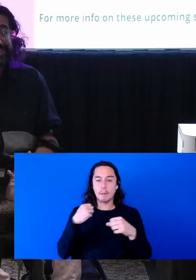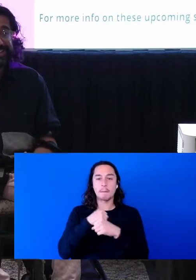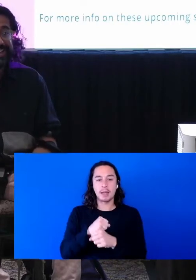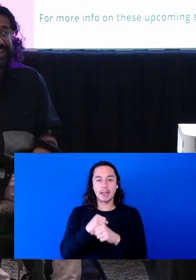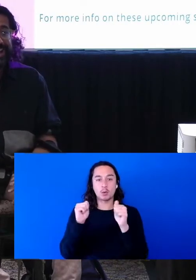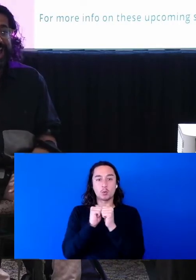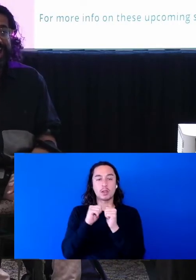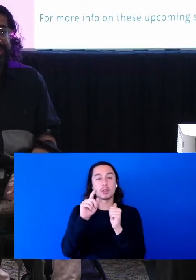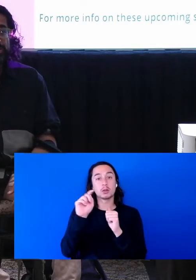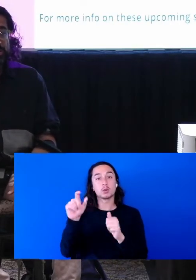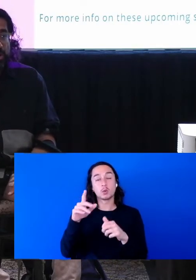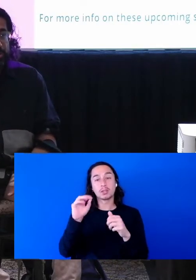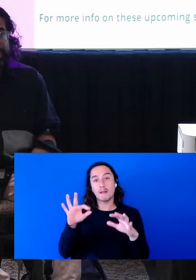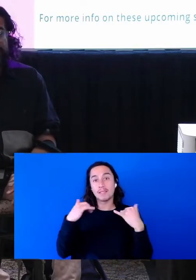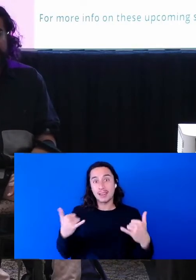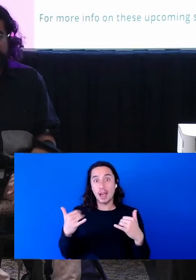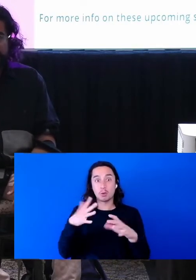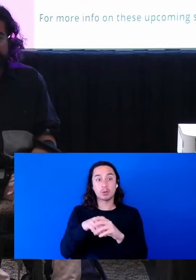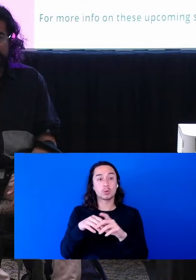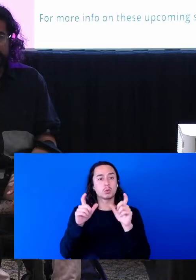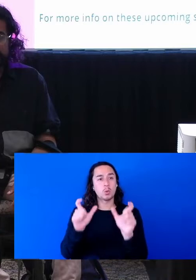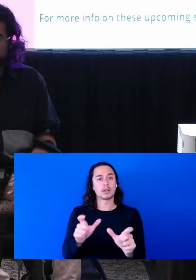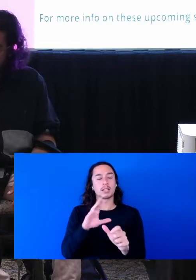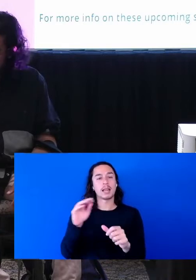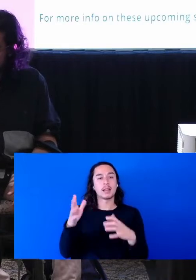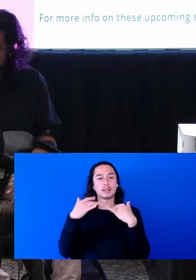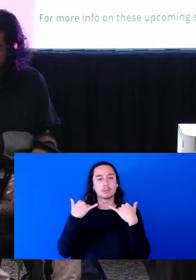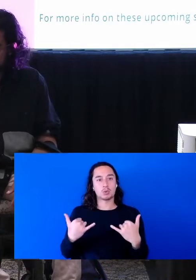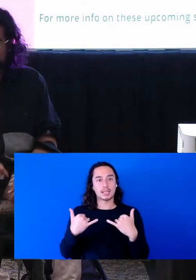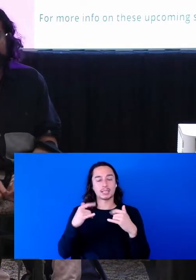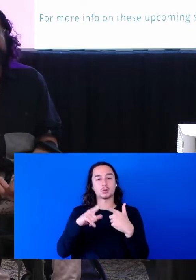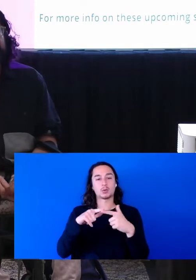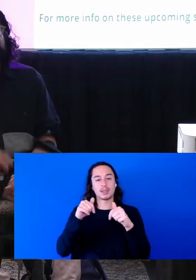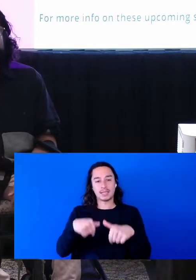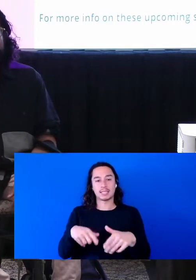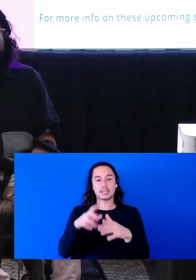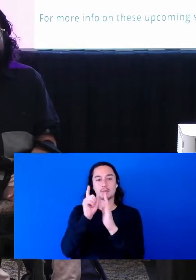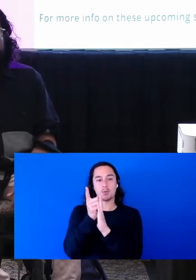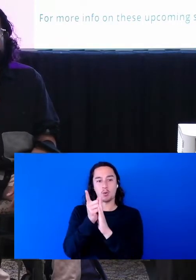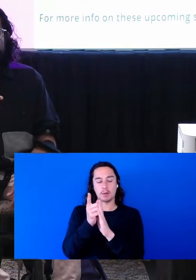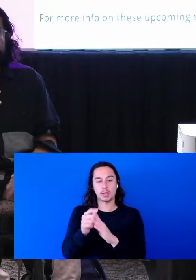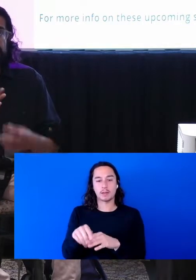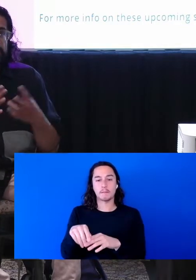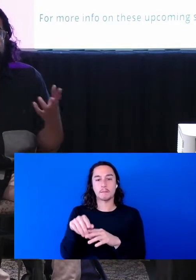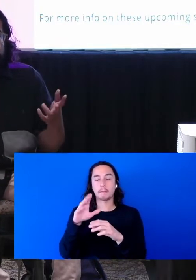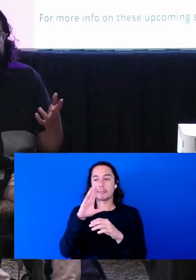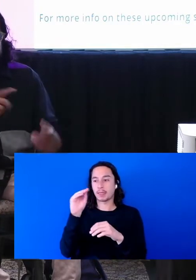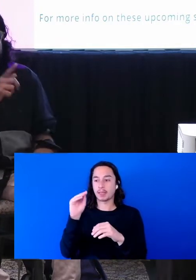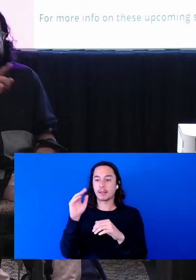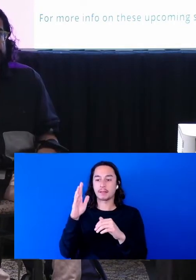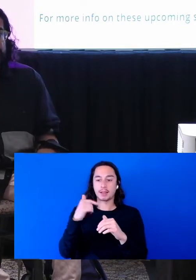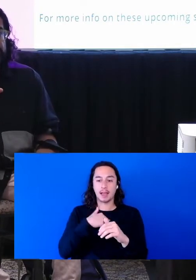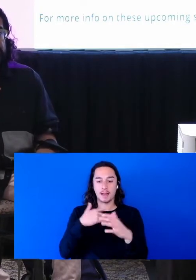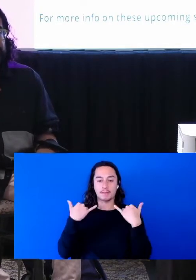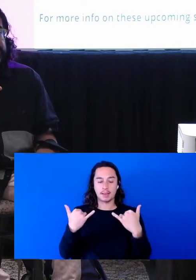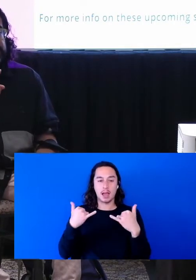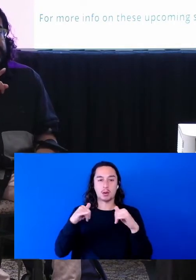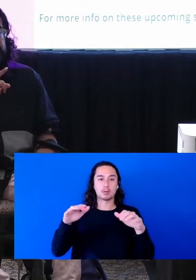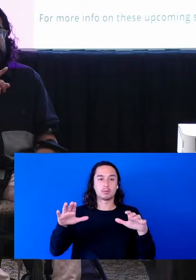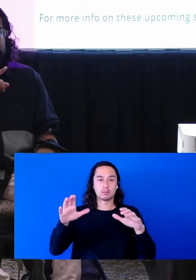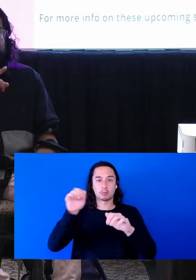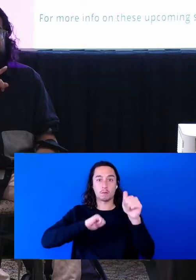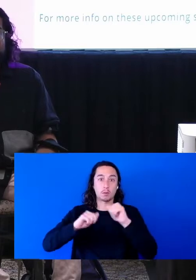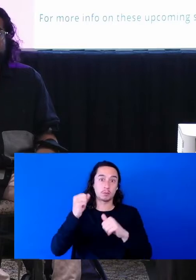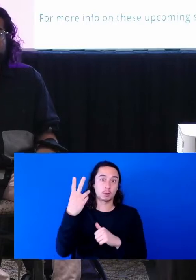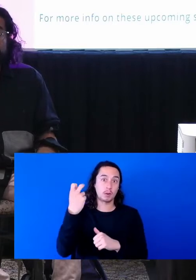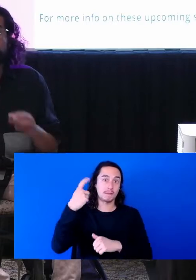including quarantine, and it's so present to this moment. And even, I've now performed it 12 times in 3 different